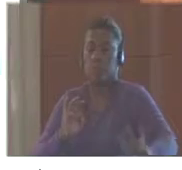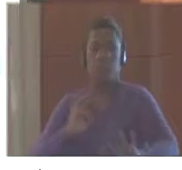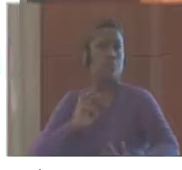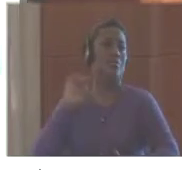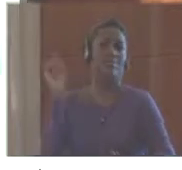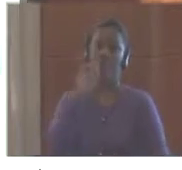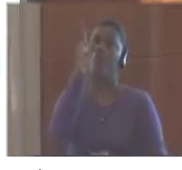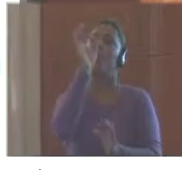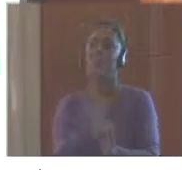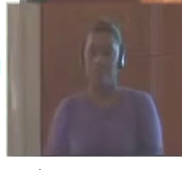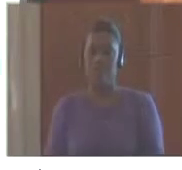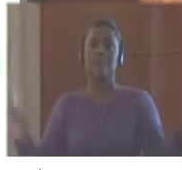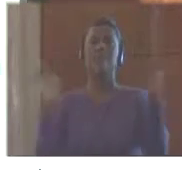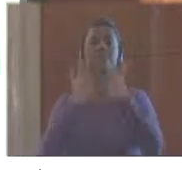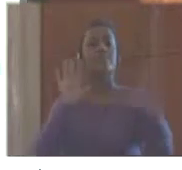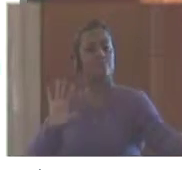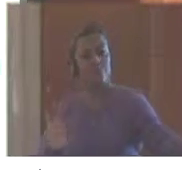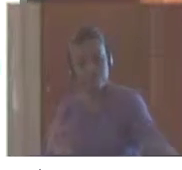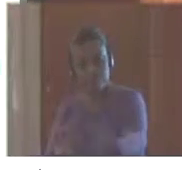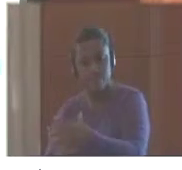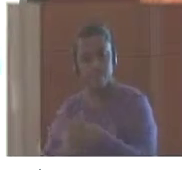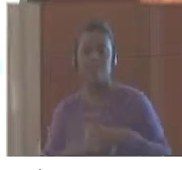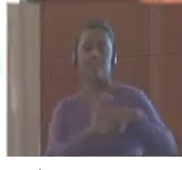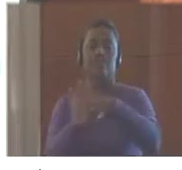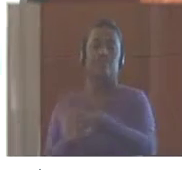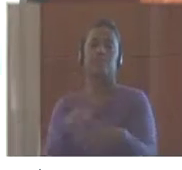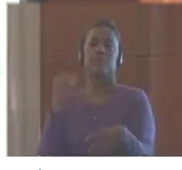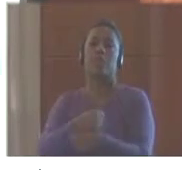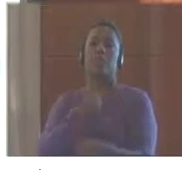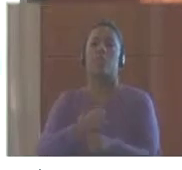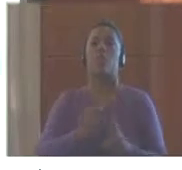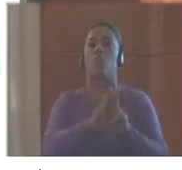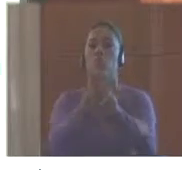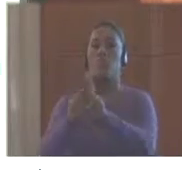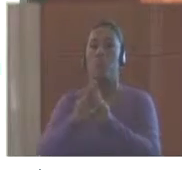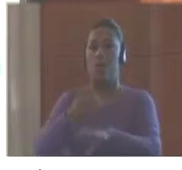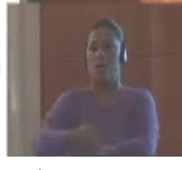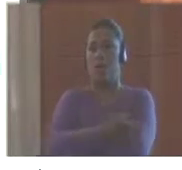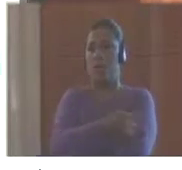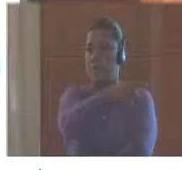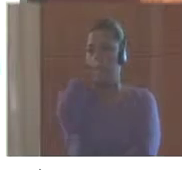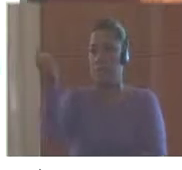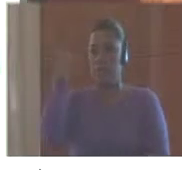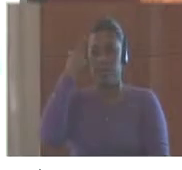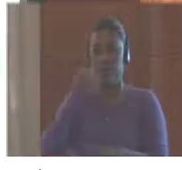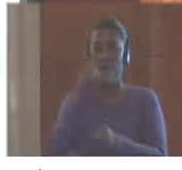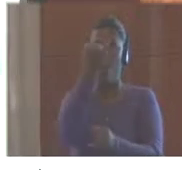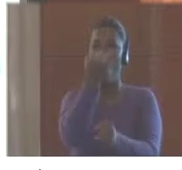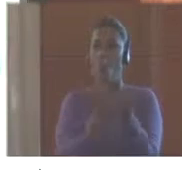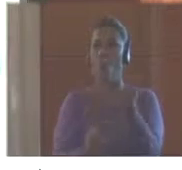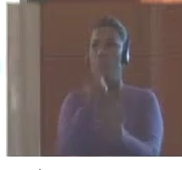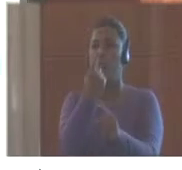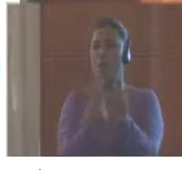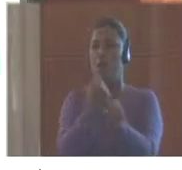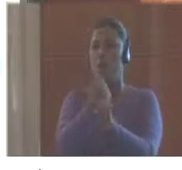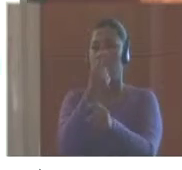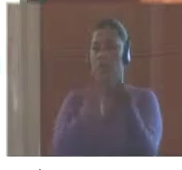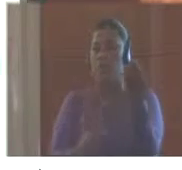together with other levels of the government. And I specifically insist, at least in this sector and from what we've done in the past year and a